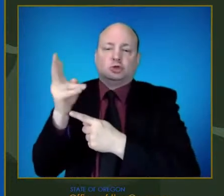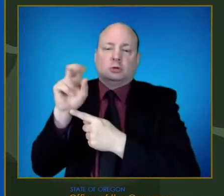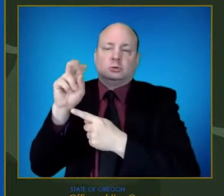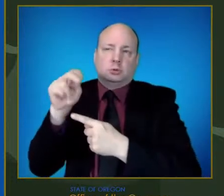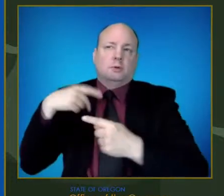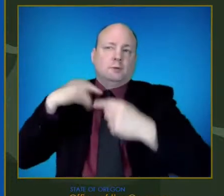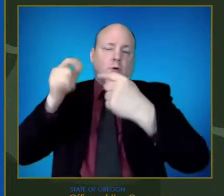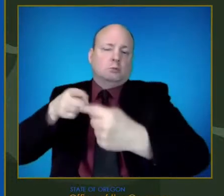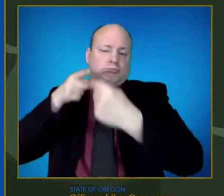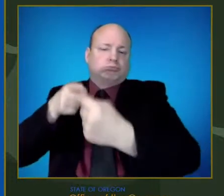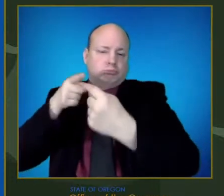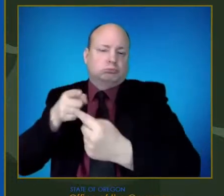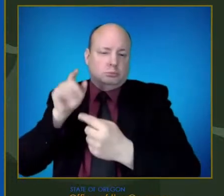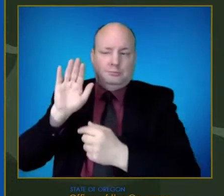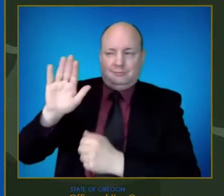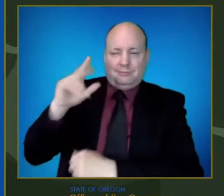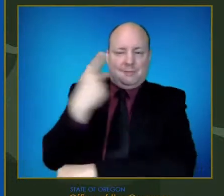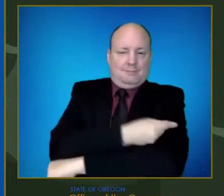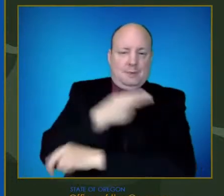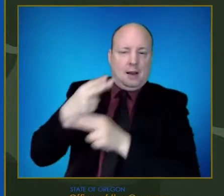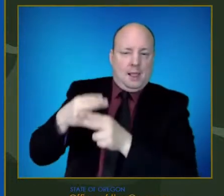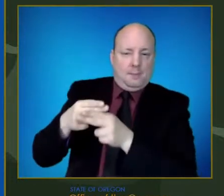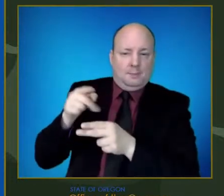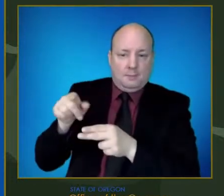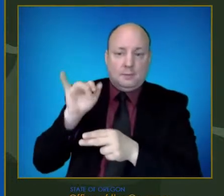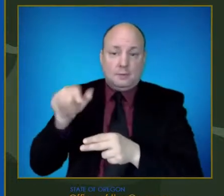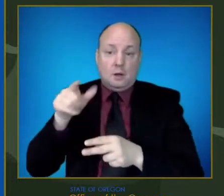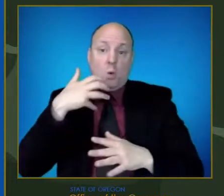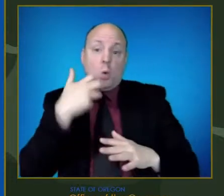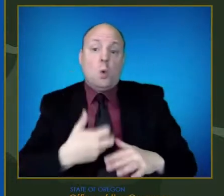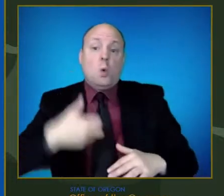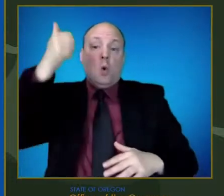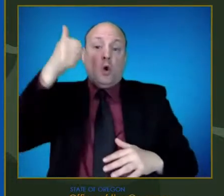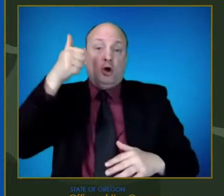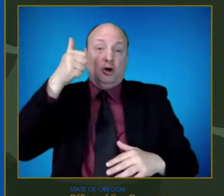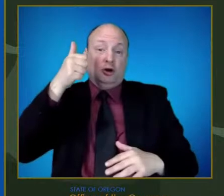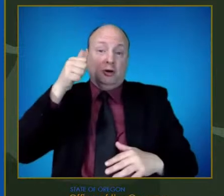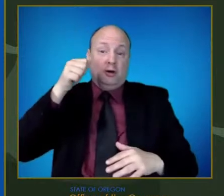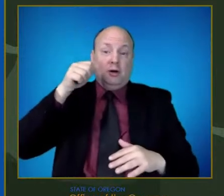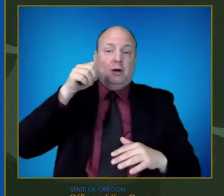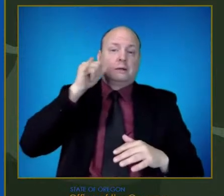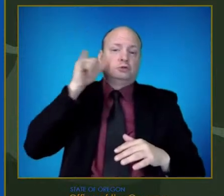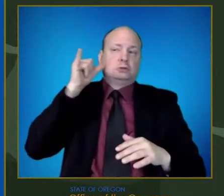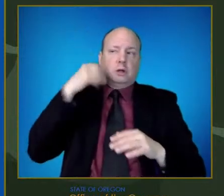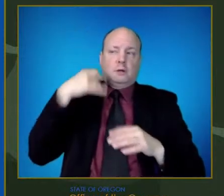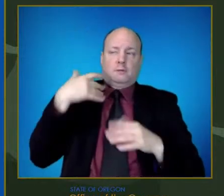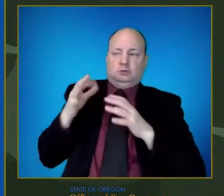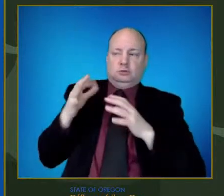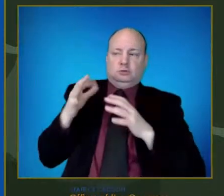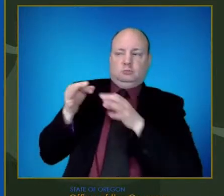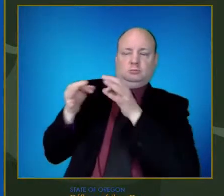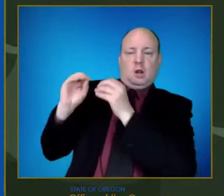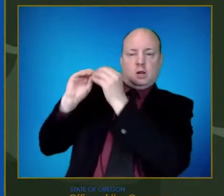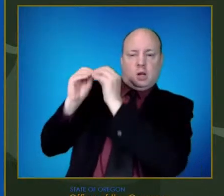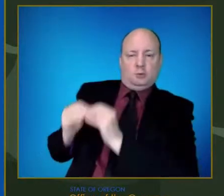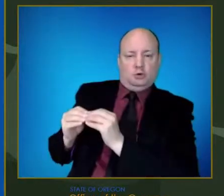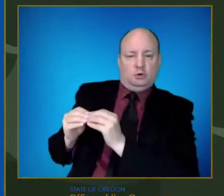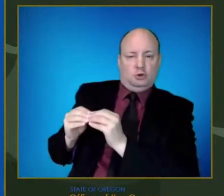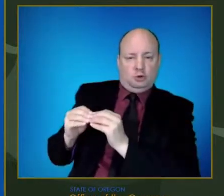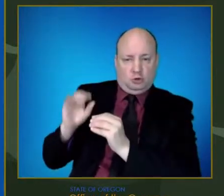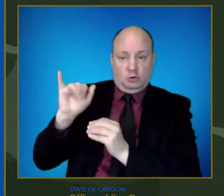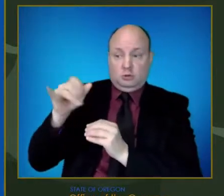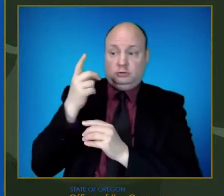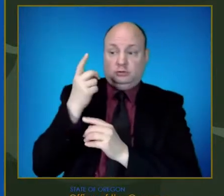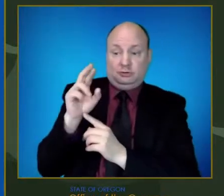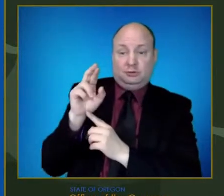latest figures on vaccinations among older adults. I'm joined by Dr. Dean Seidlinger, our state health officer, and he'll give some troubling